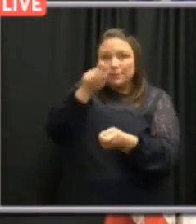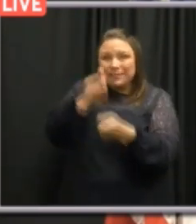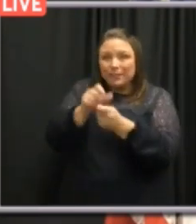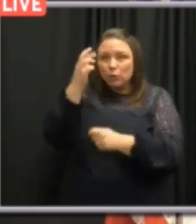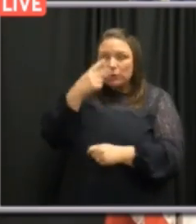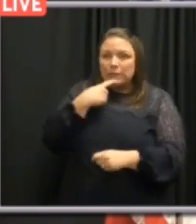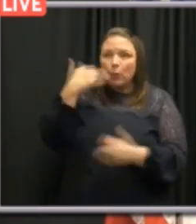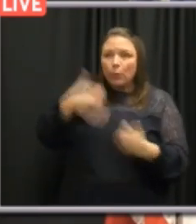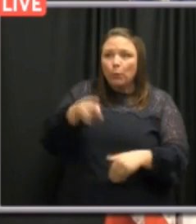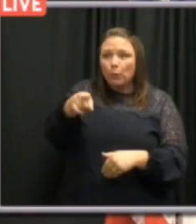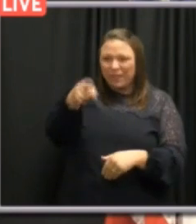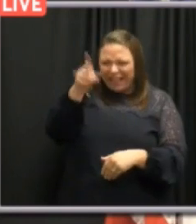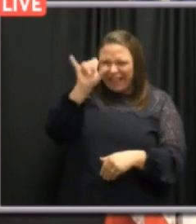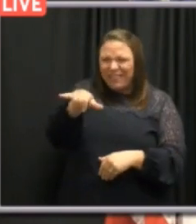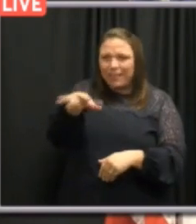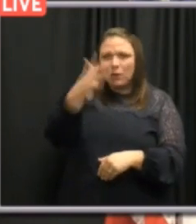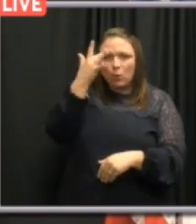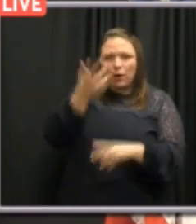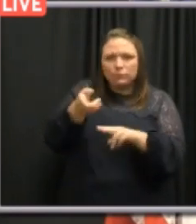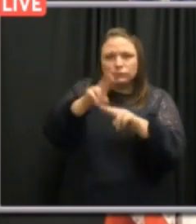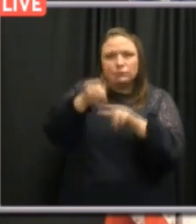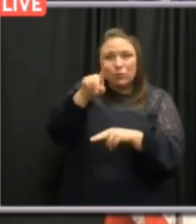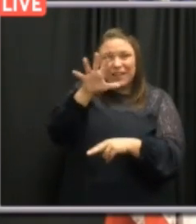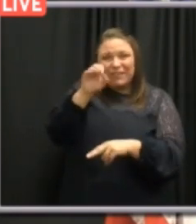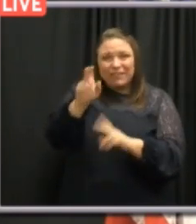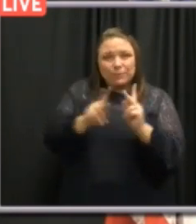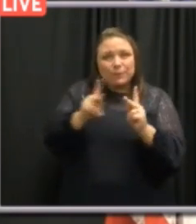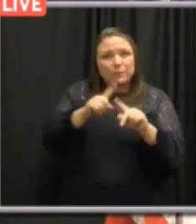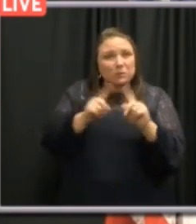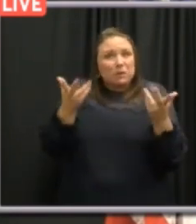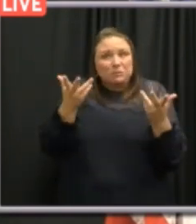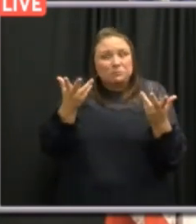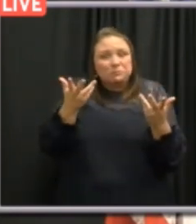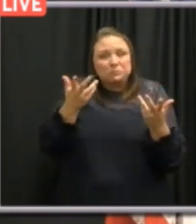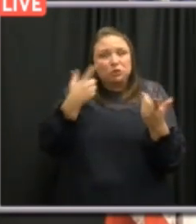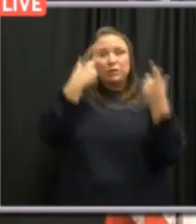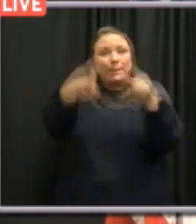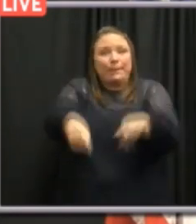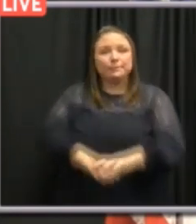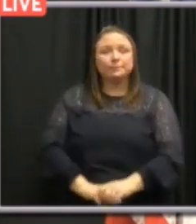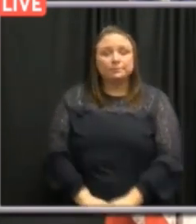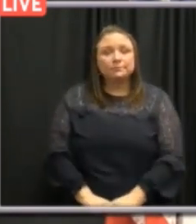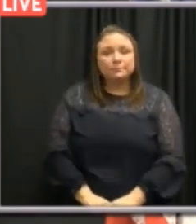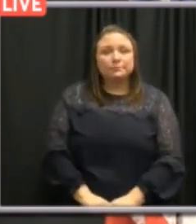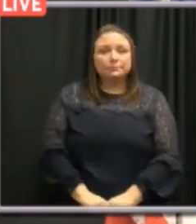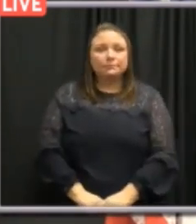up 150 something cases. So just it is what it is. Thank you.